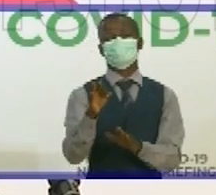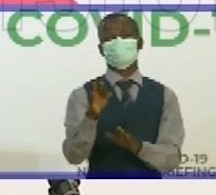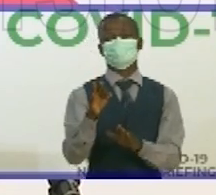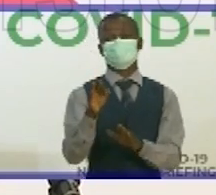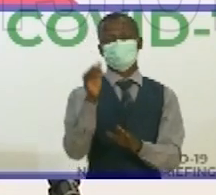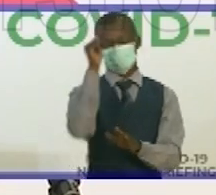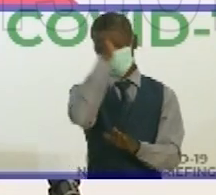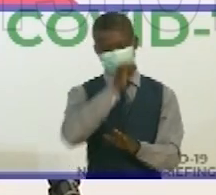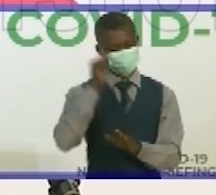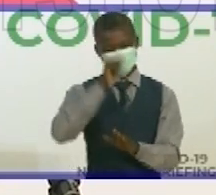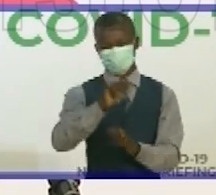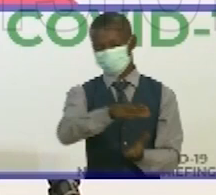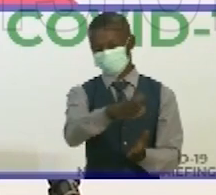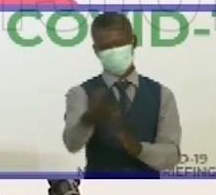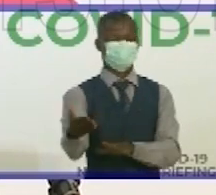the continent.